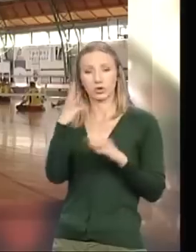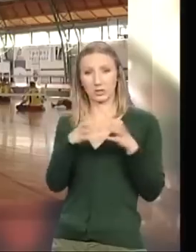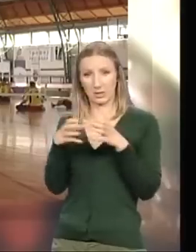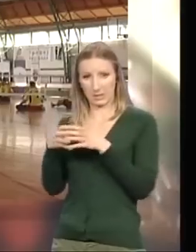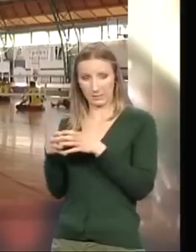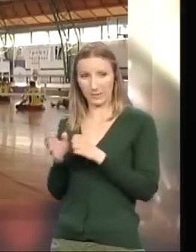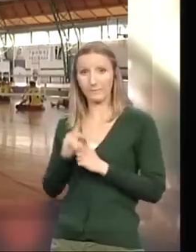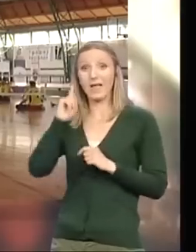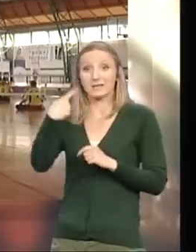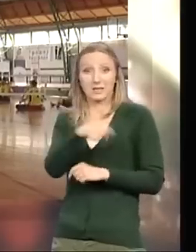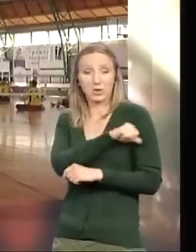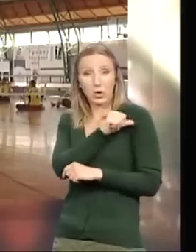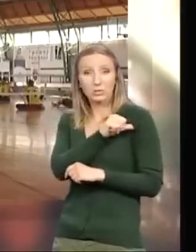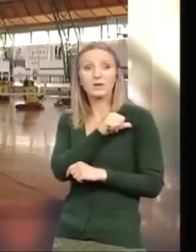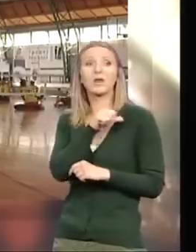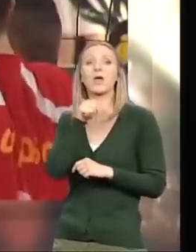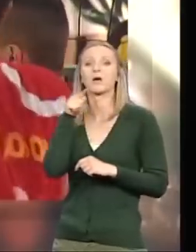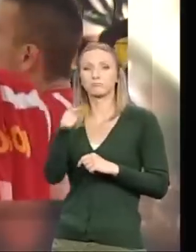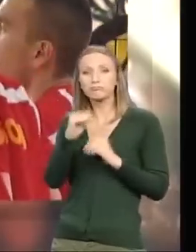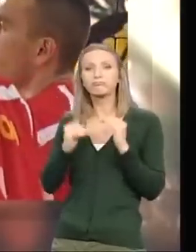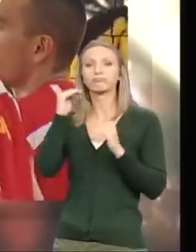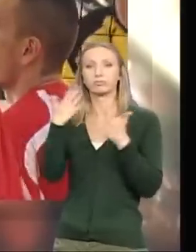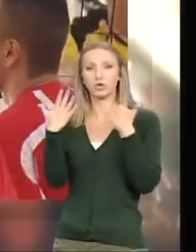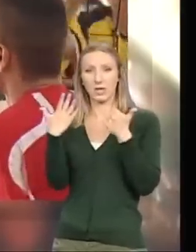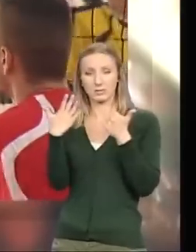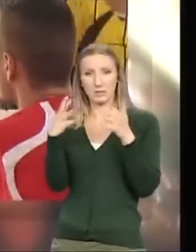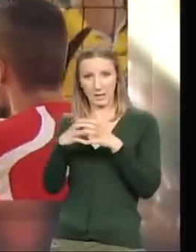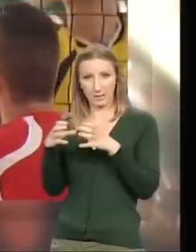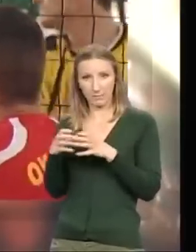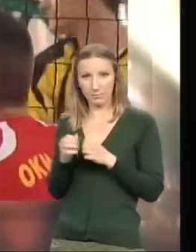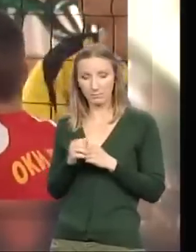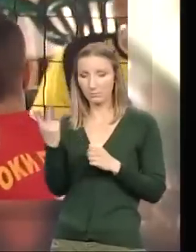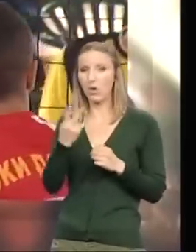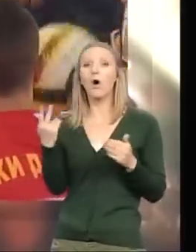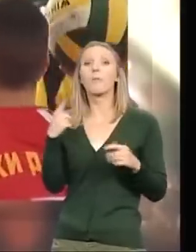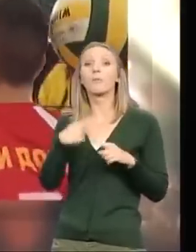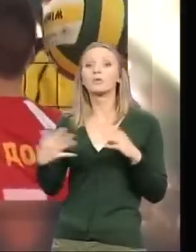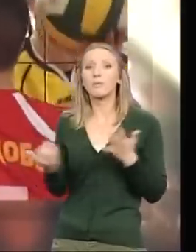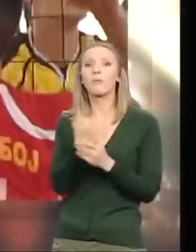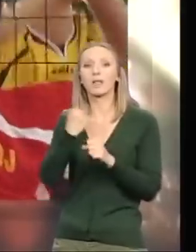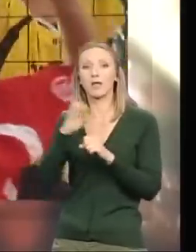The next year, the number has grown on 6 participants. Both times the team has